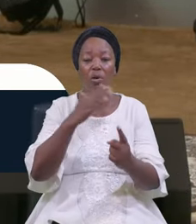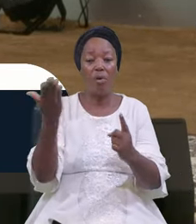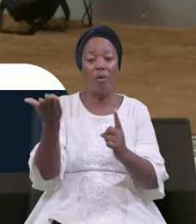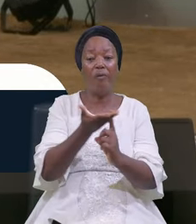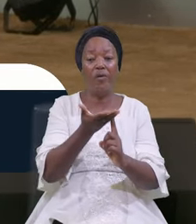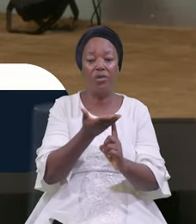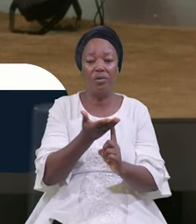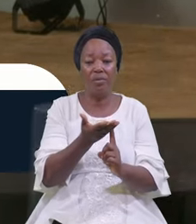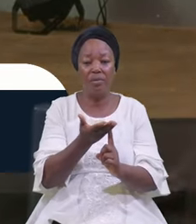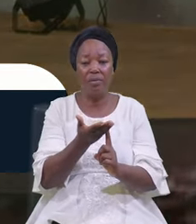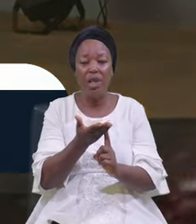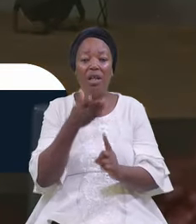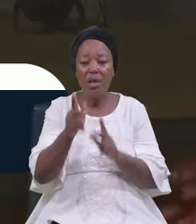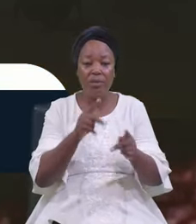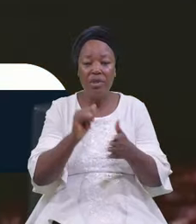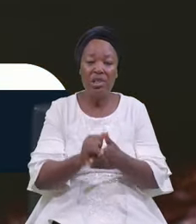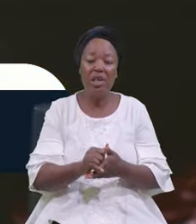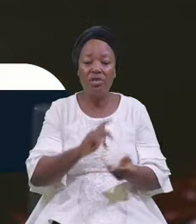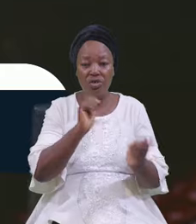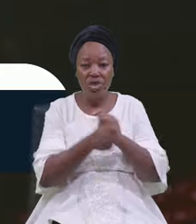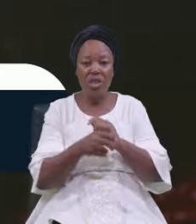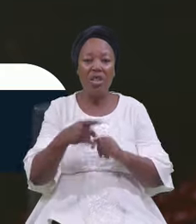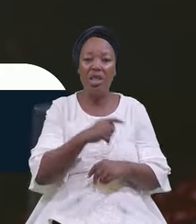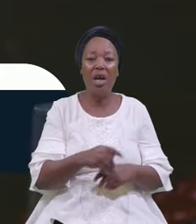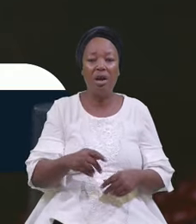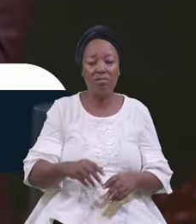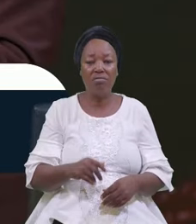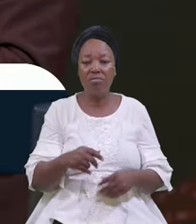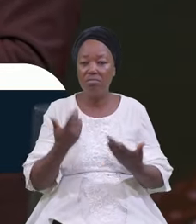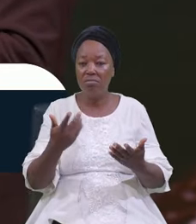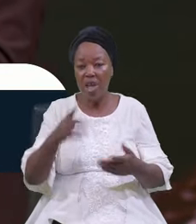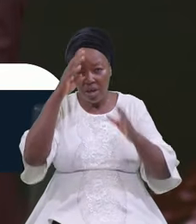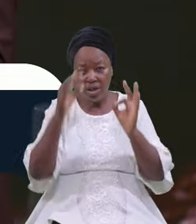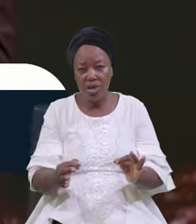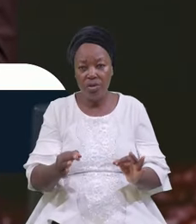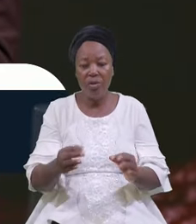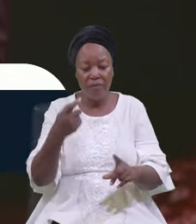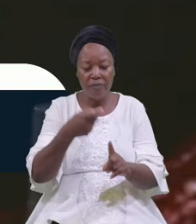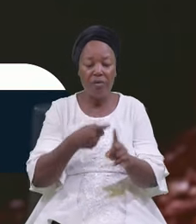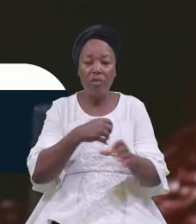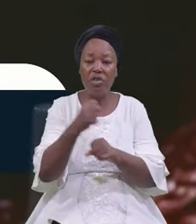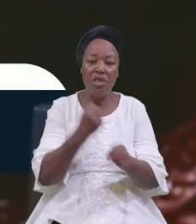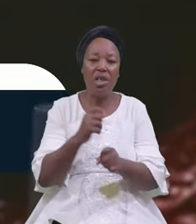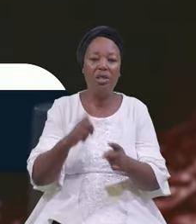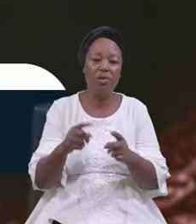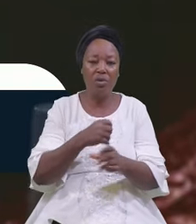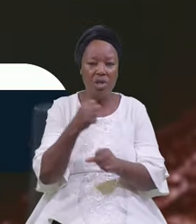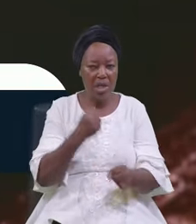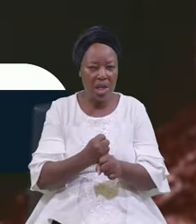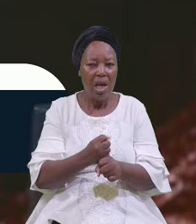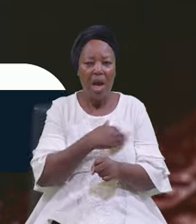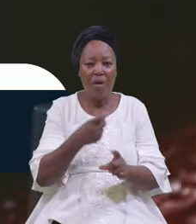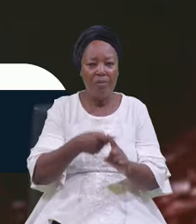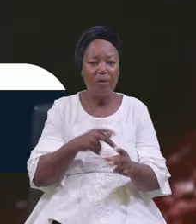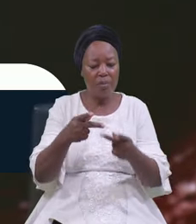change their convictions from year to year. There are people that change their convictions from place to place.